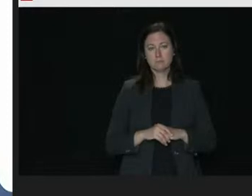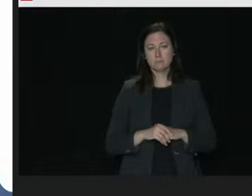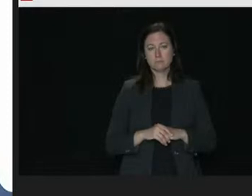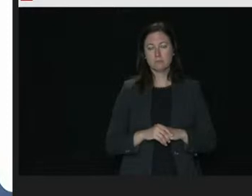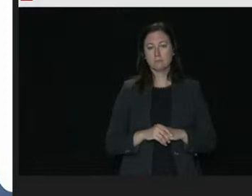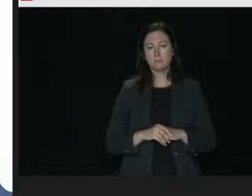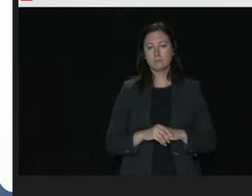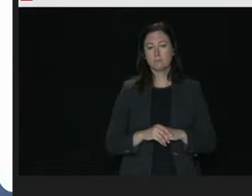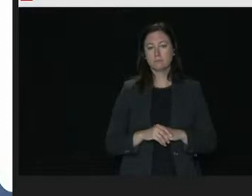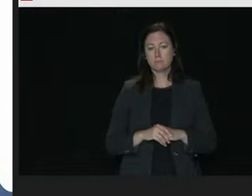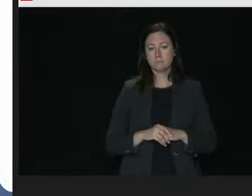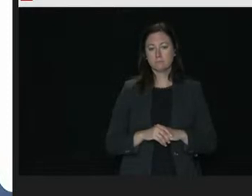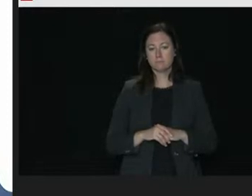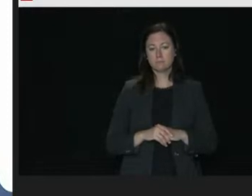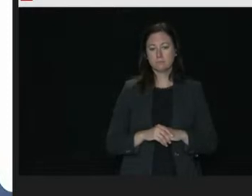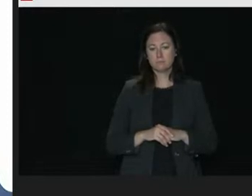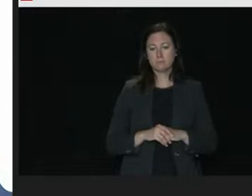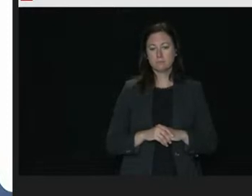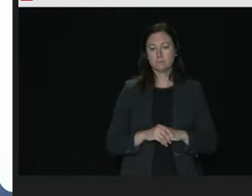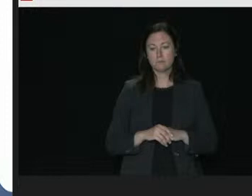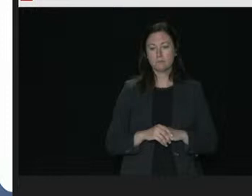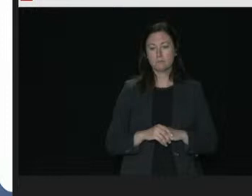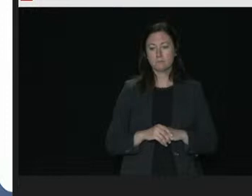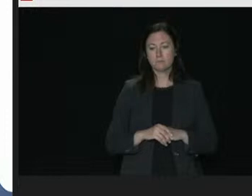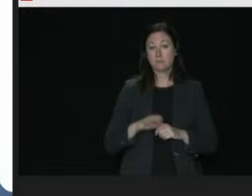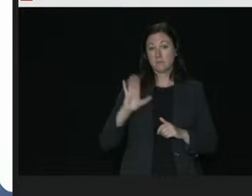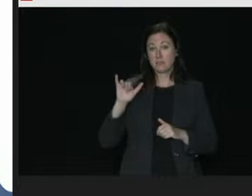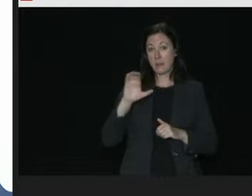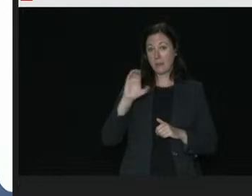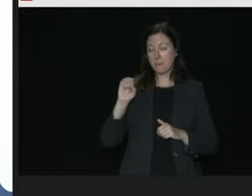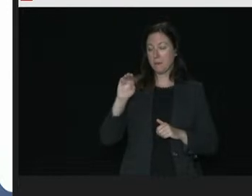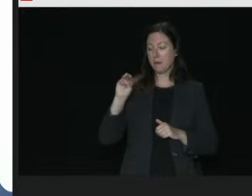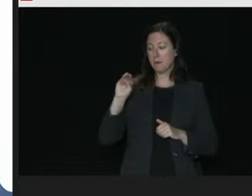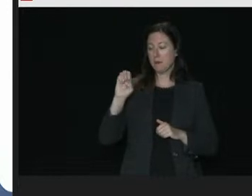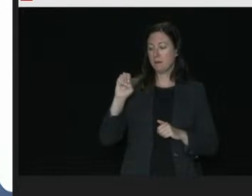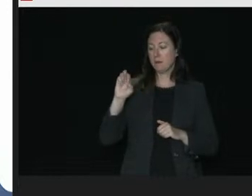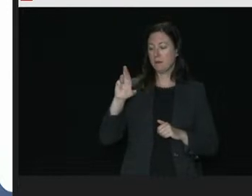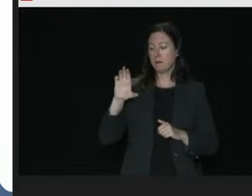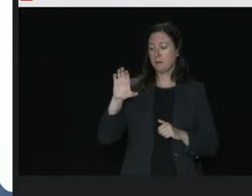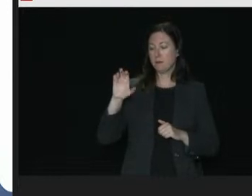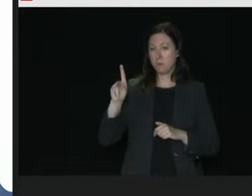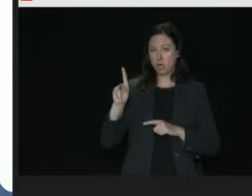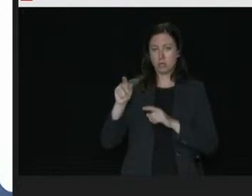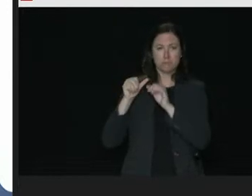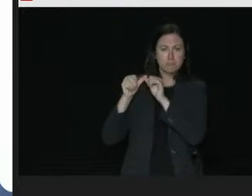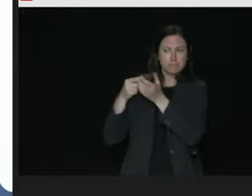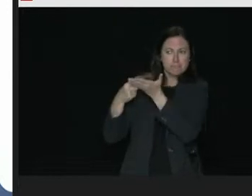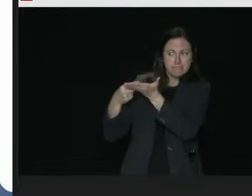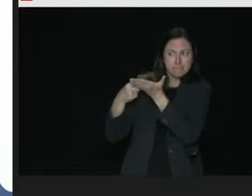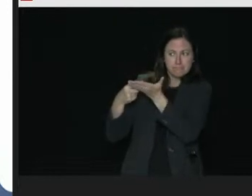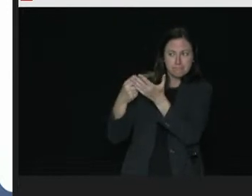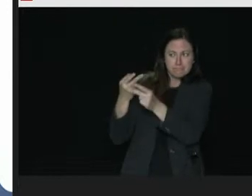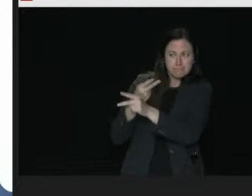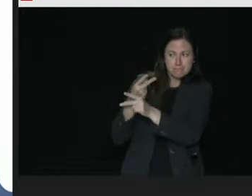We are now in talks with the company in order to better understand